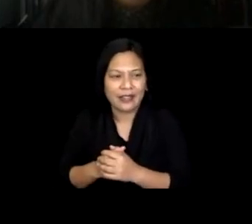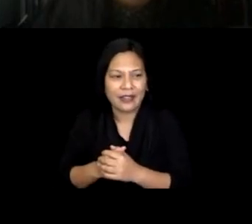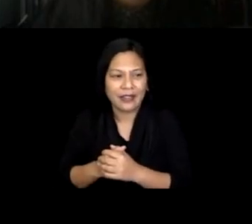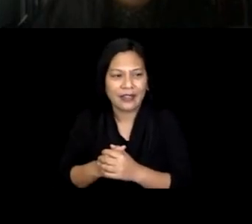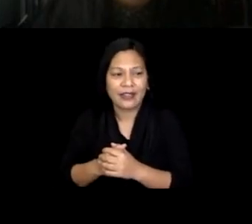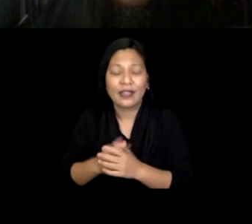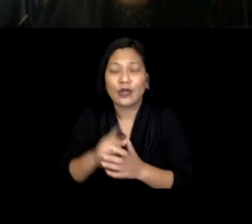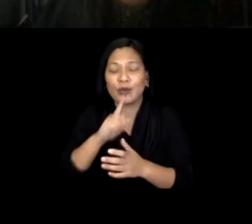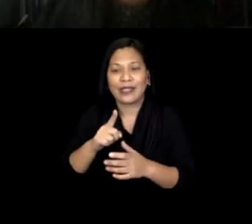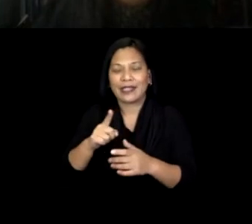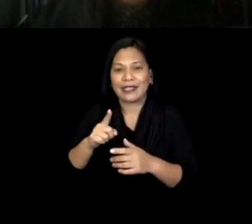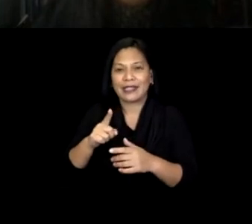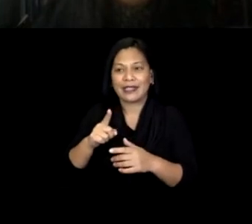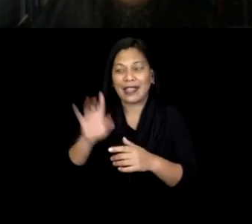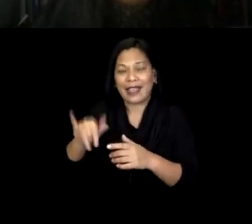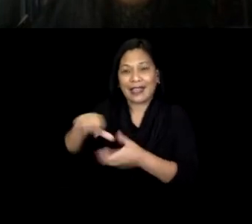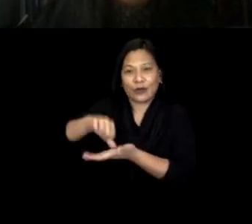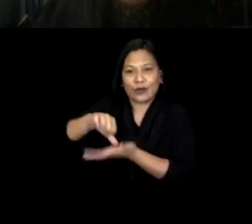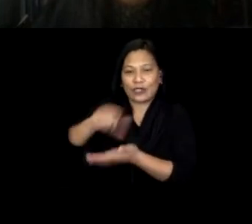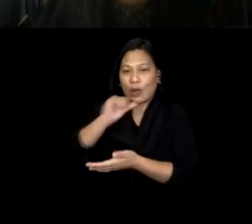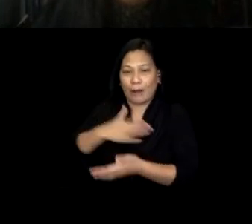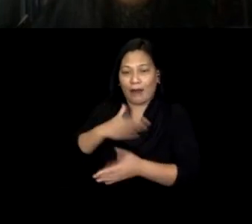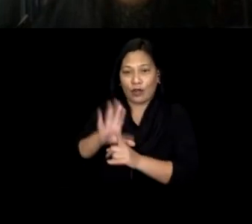is not my culture, and I've never been to, and yet I felt